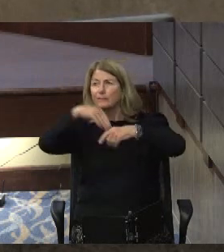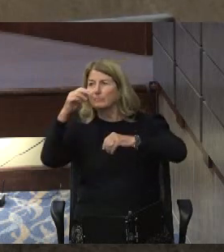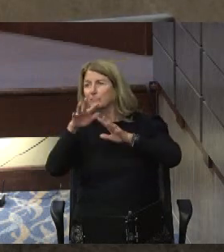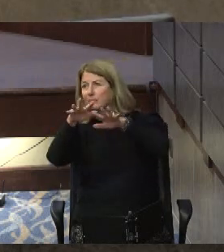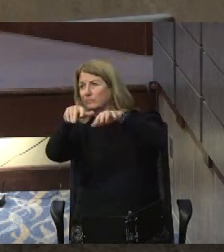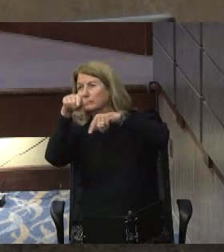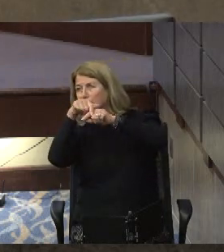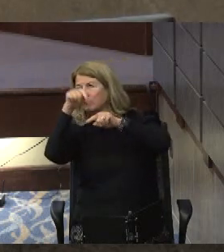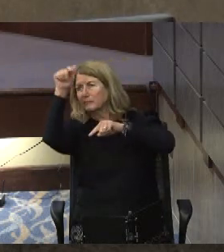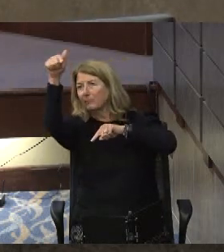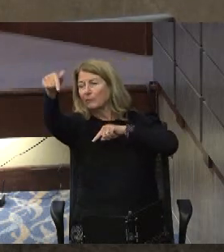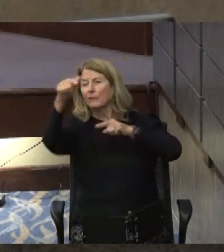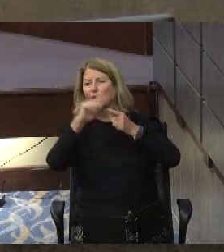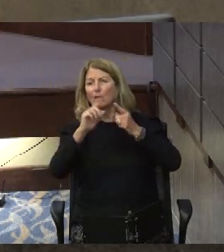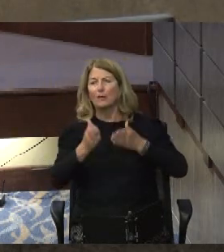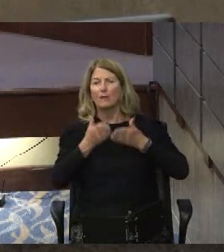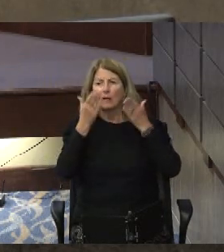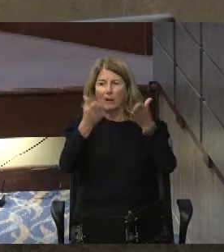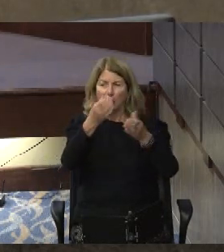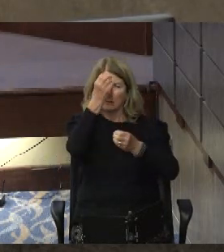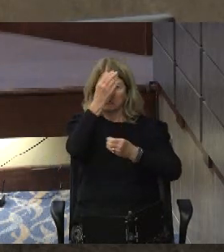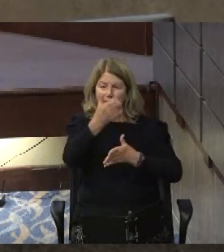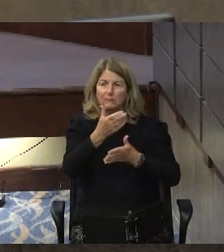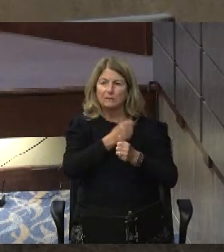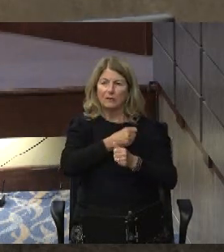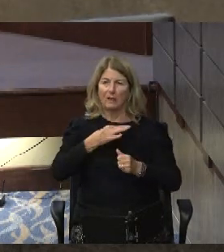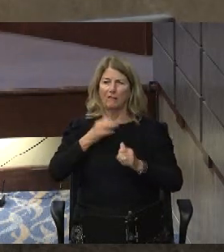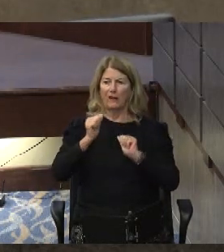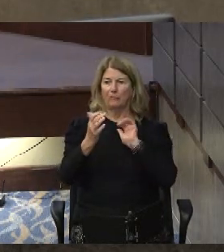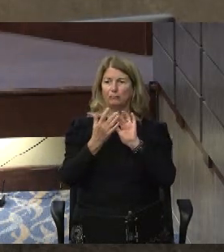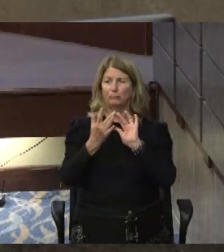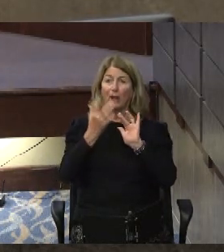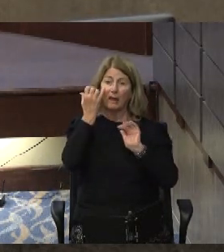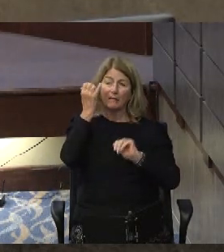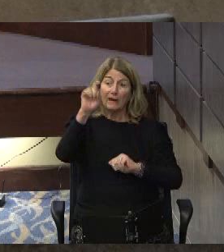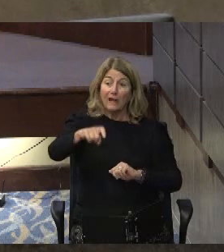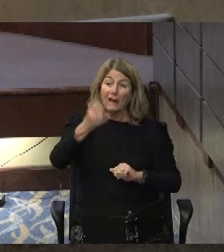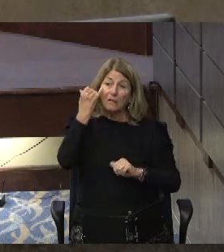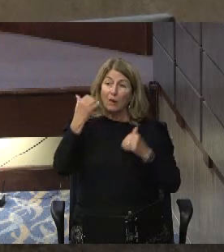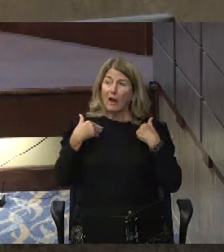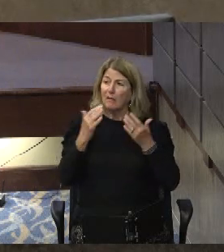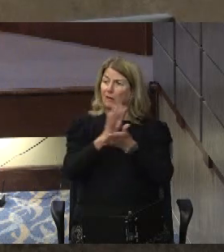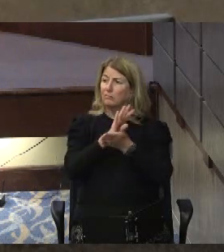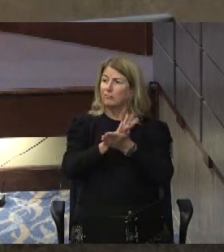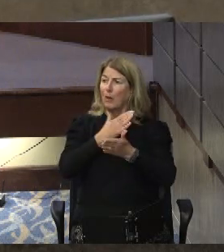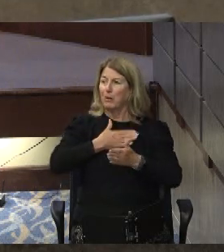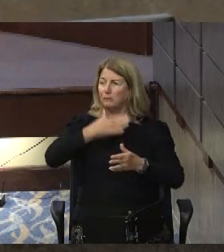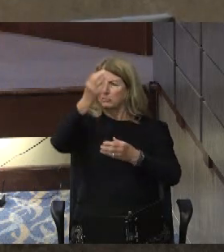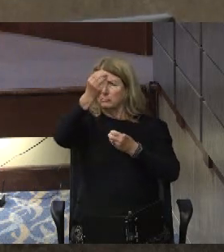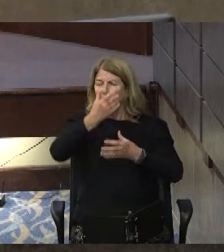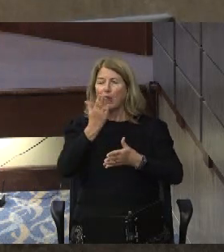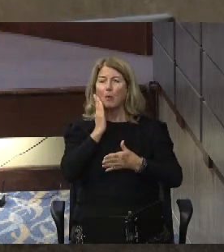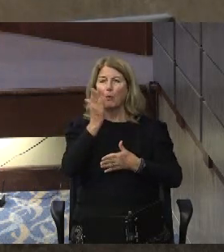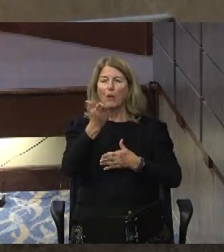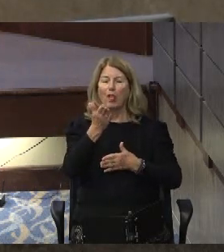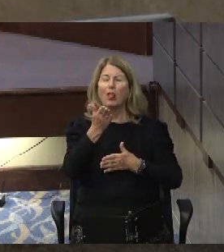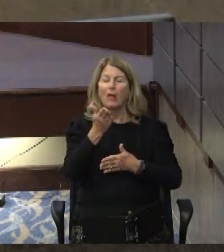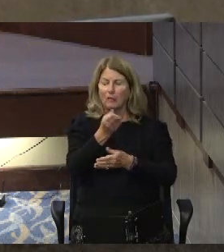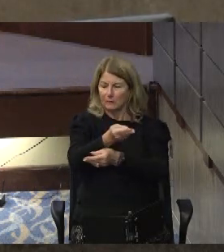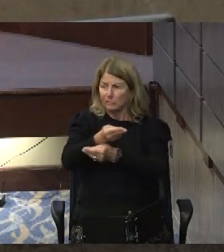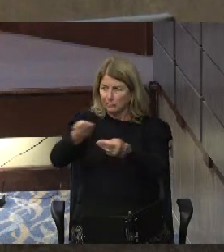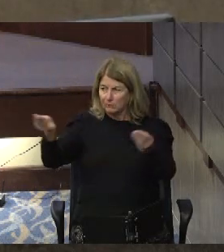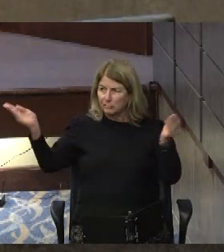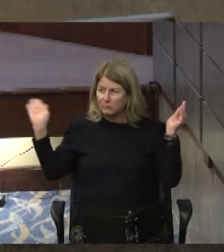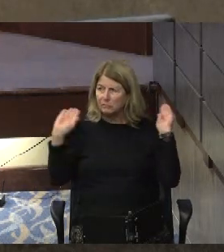provide registration information so that staff can contact you if necessary. If you have handouts, please let us know at the beginning of your presentation and staff